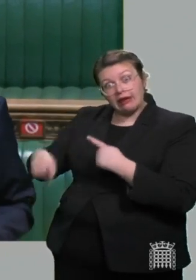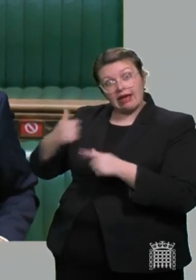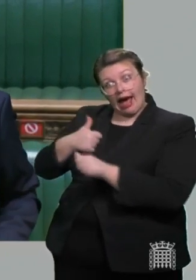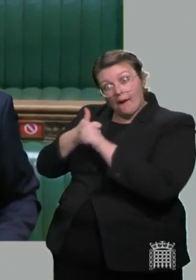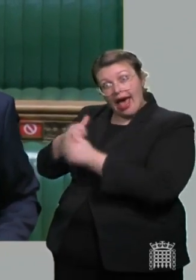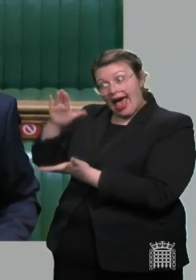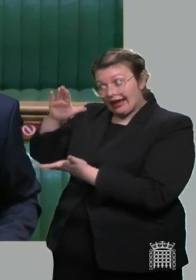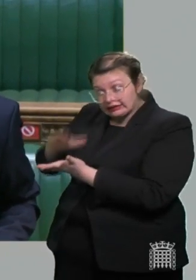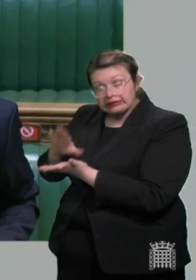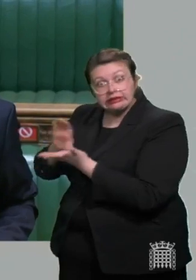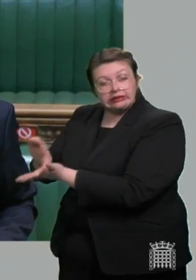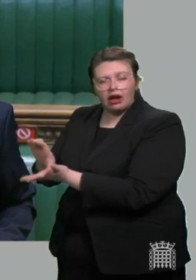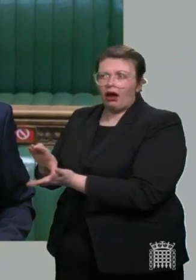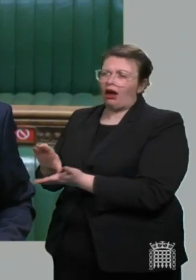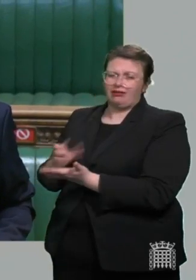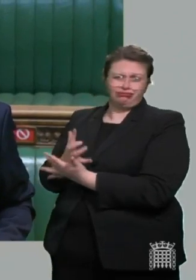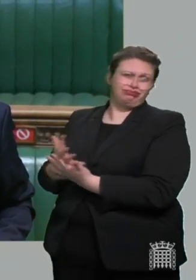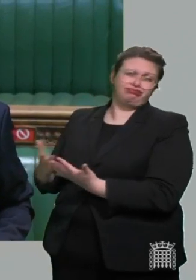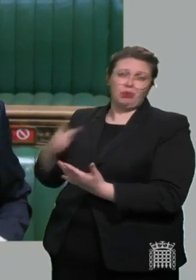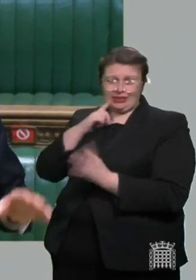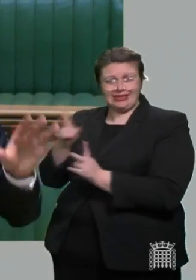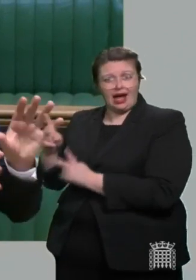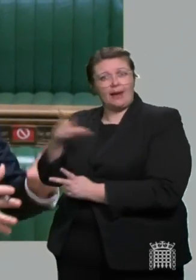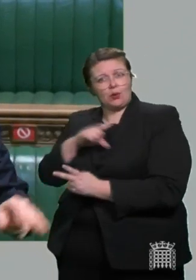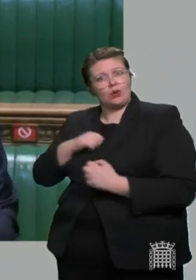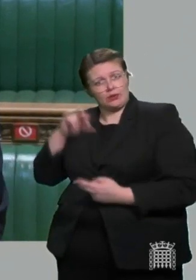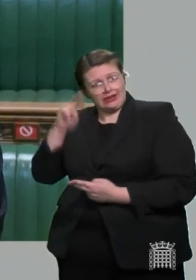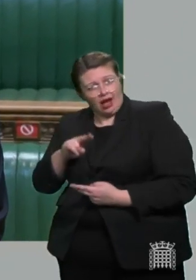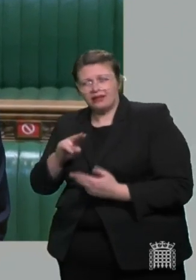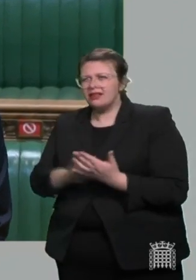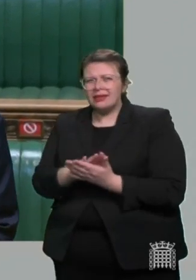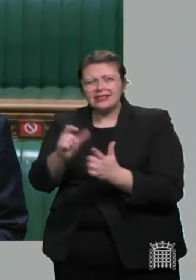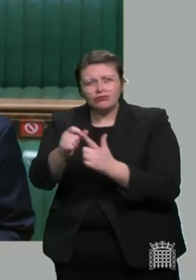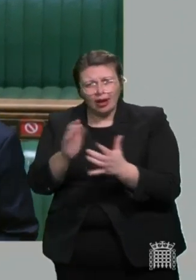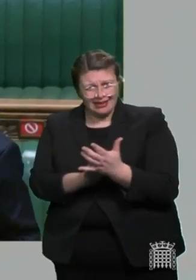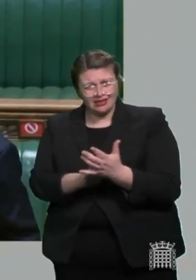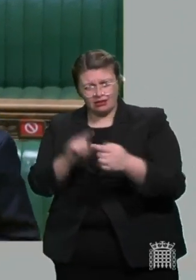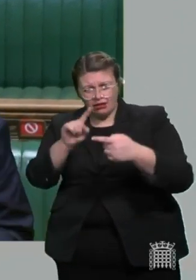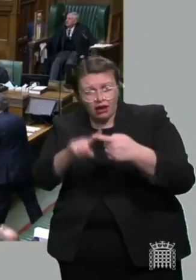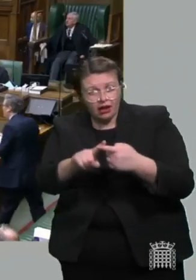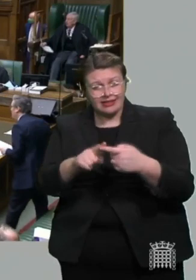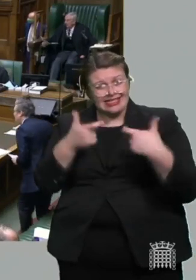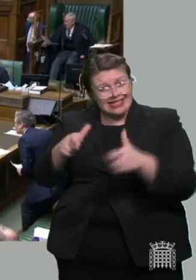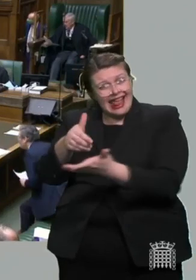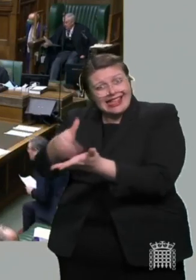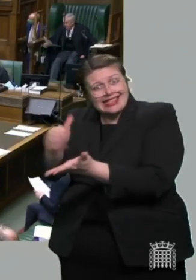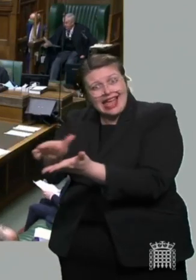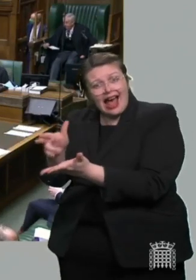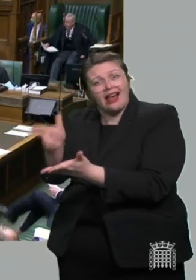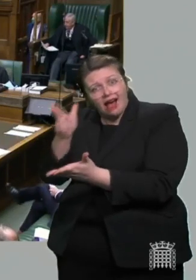can the Prime Minister justify selling arms to Saudi Arabia and cutting aid to people starving in Yemen? Mr